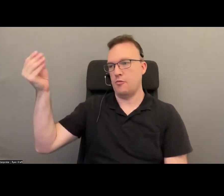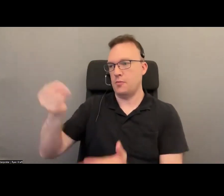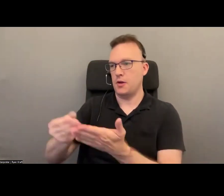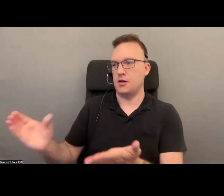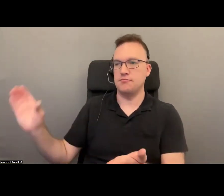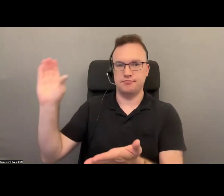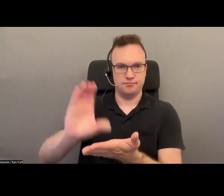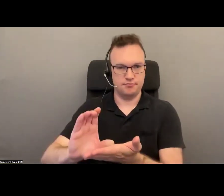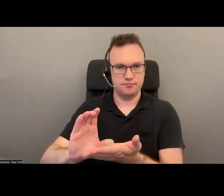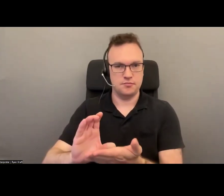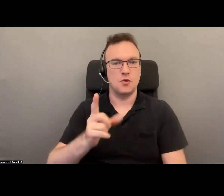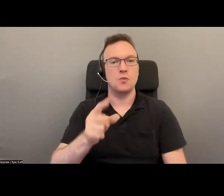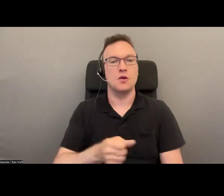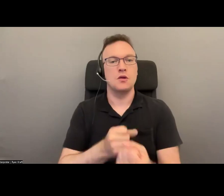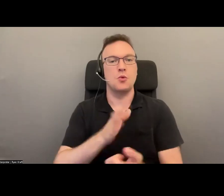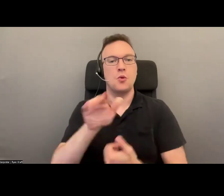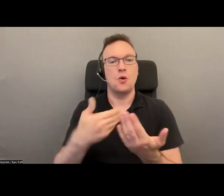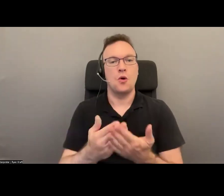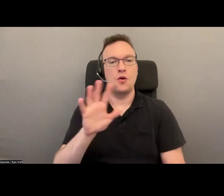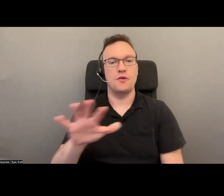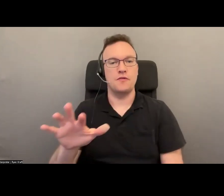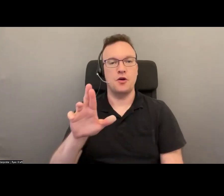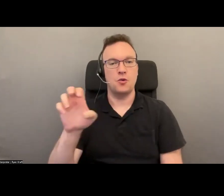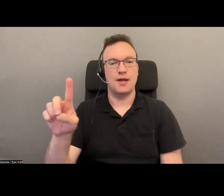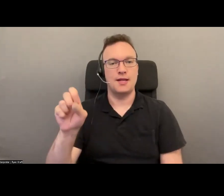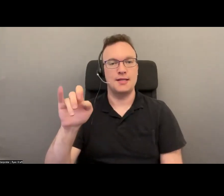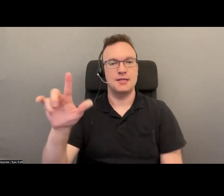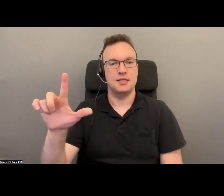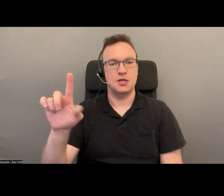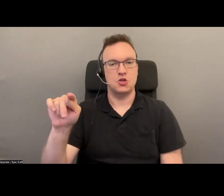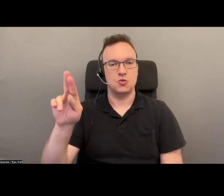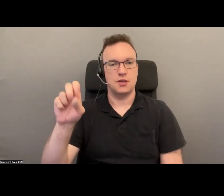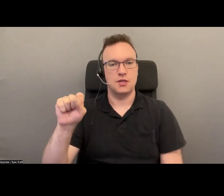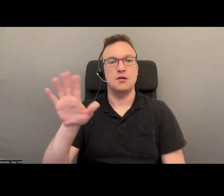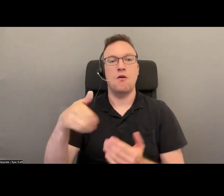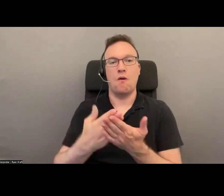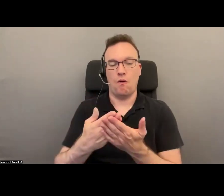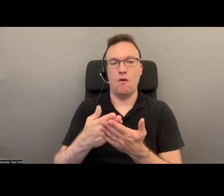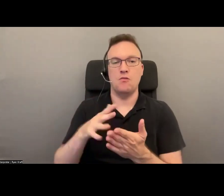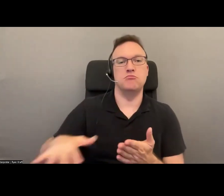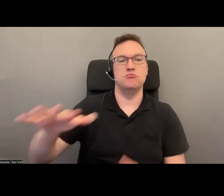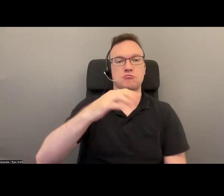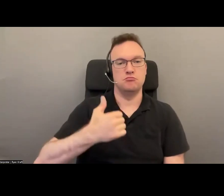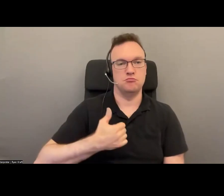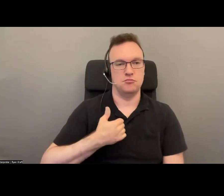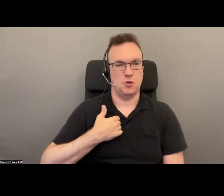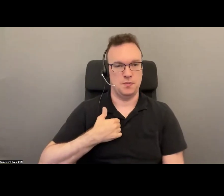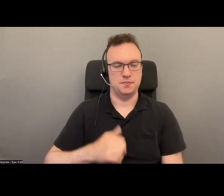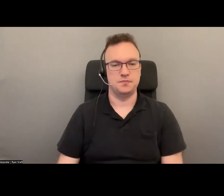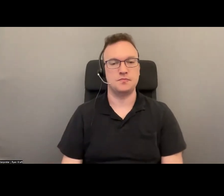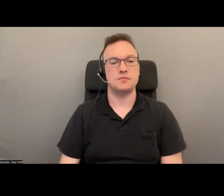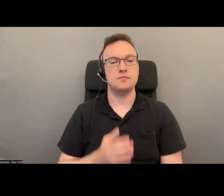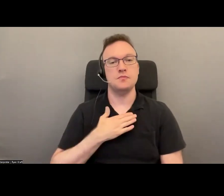support all 55 Red Seal trades in every postal code in the country. My job is to talk about the program,